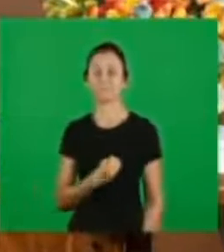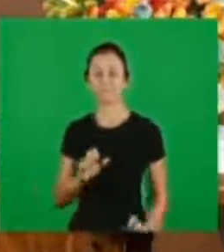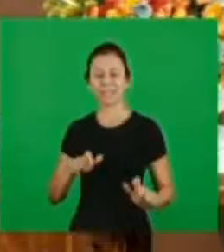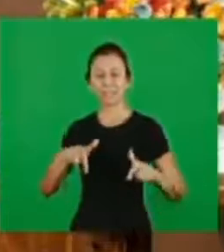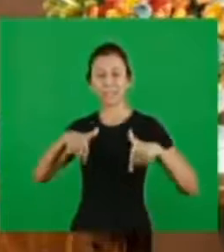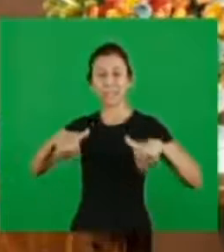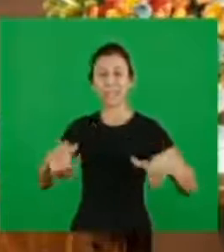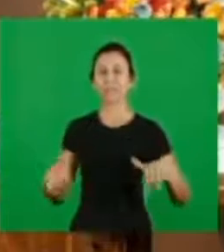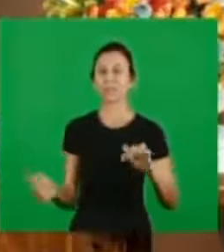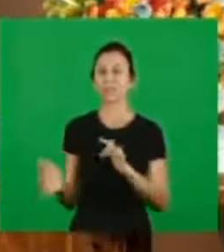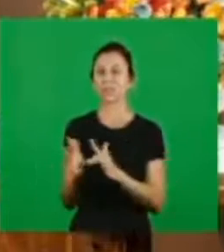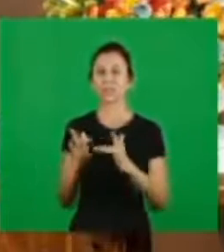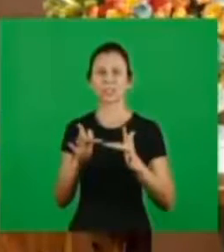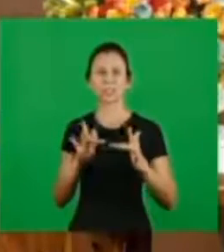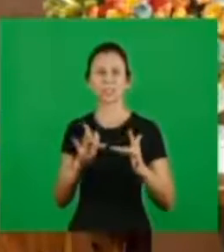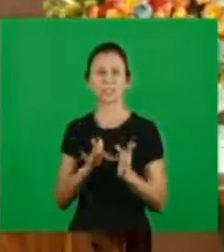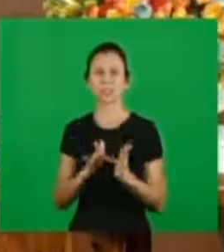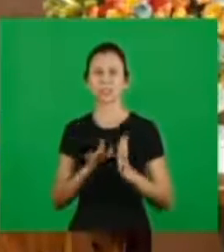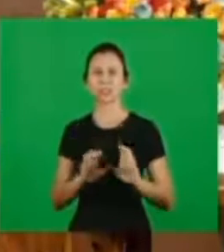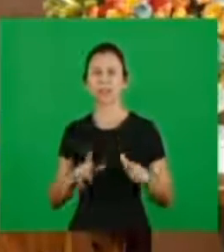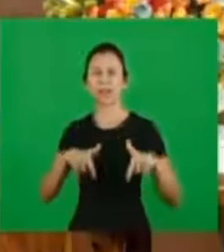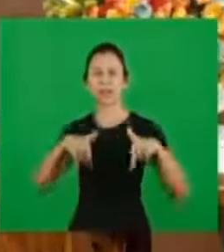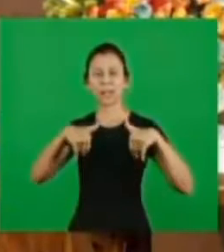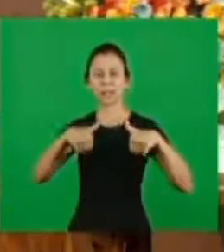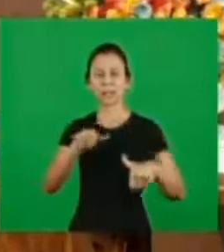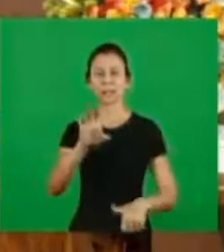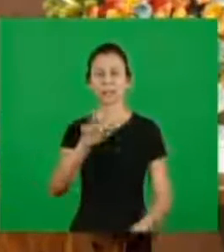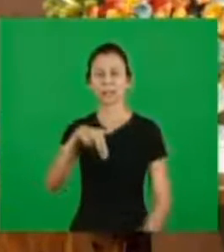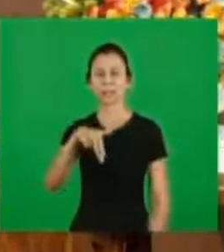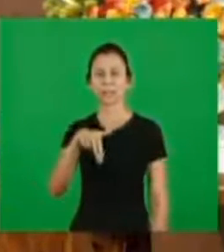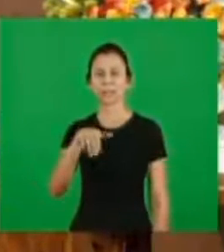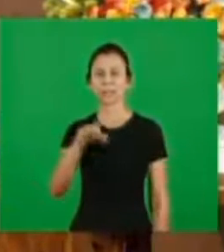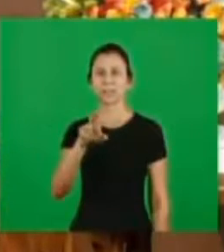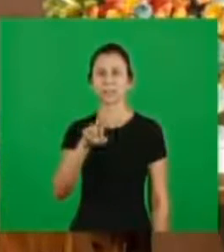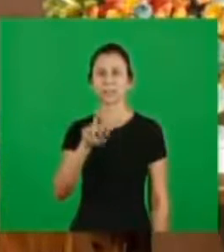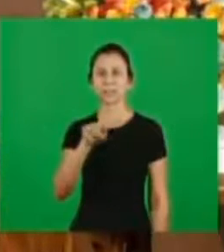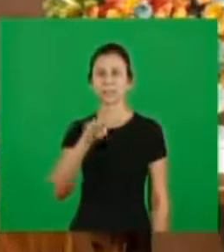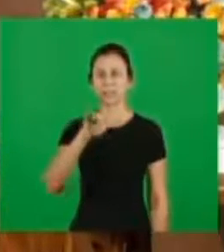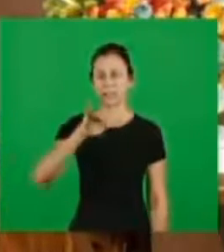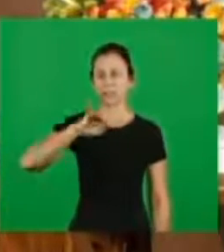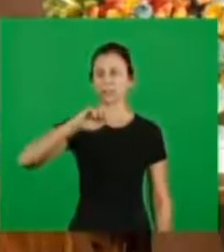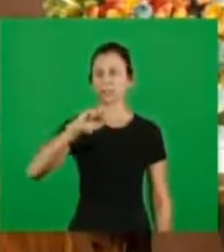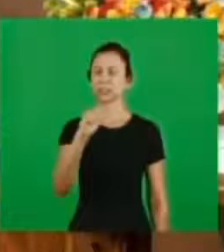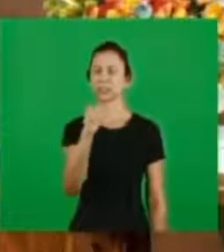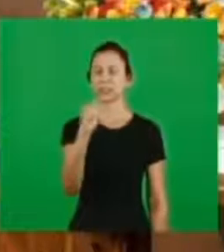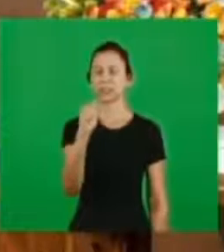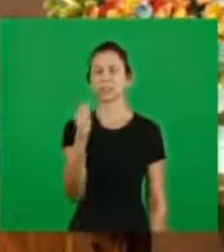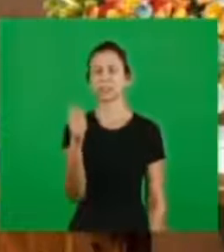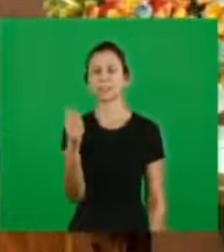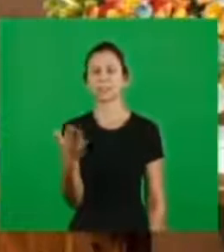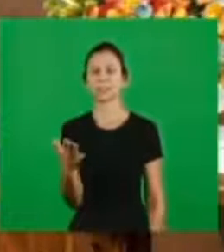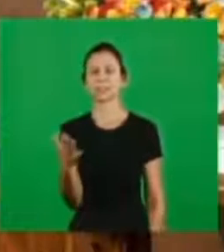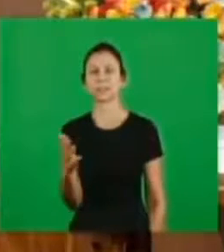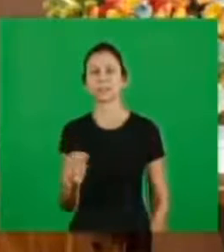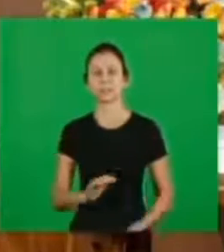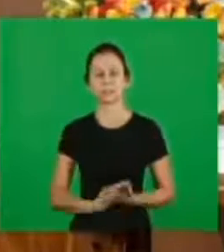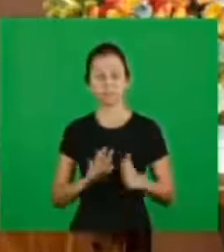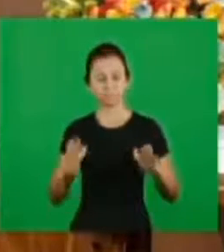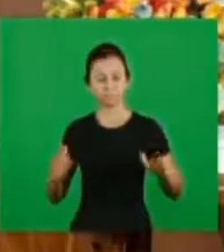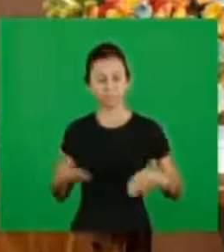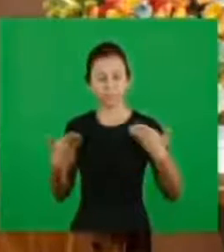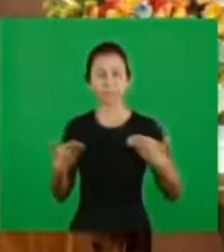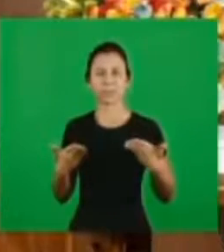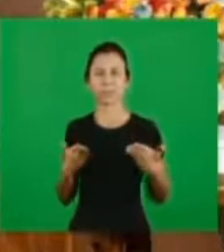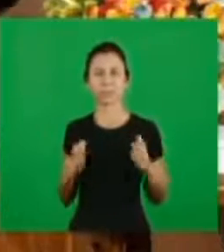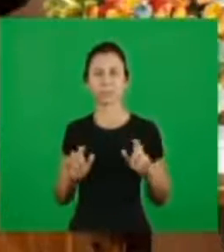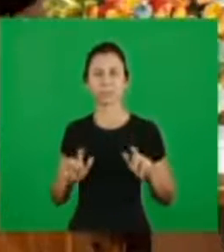the action of the verb, which is His energy. When I speak of energy, a human speaking energy, where I